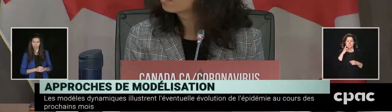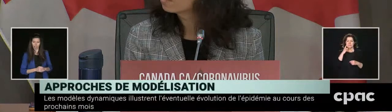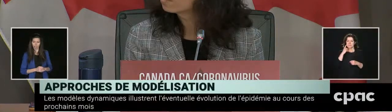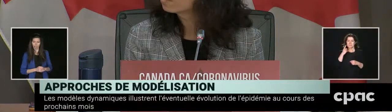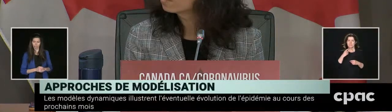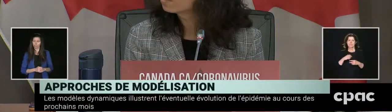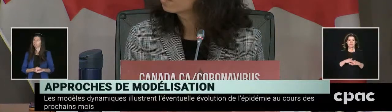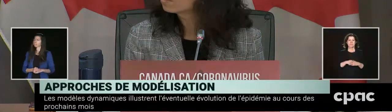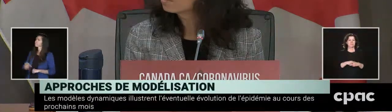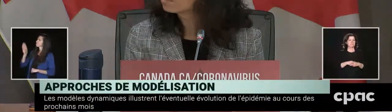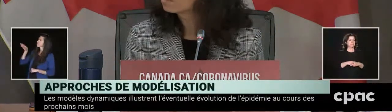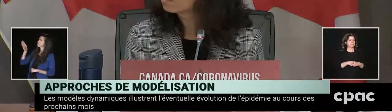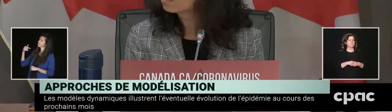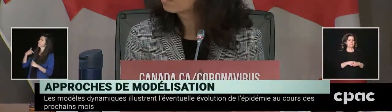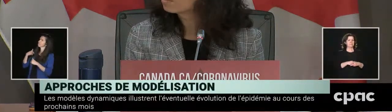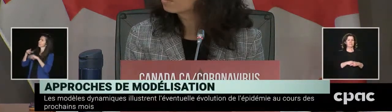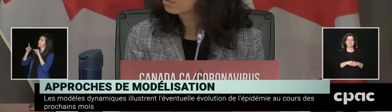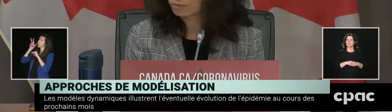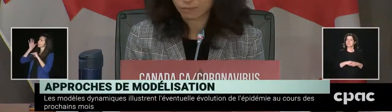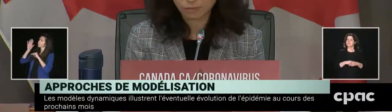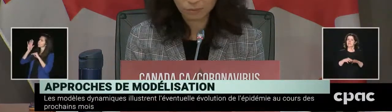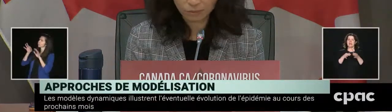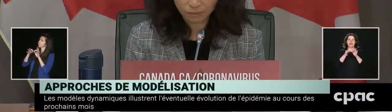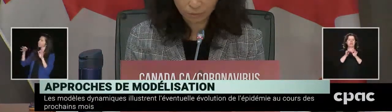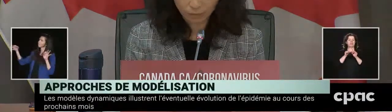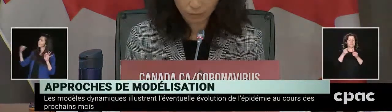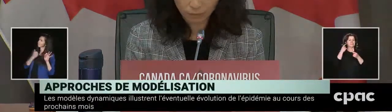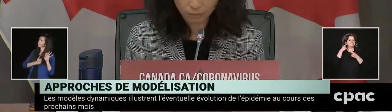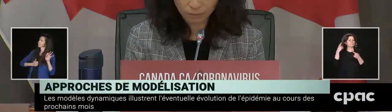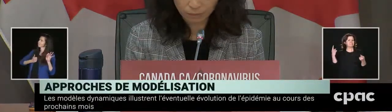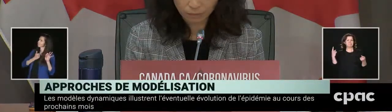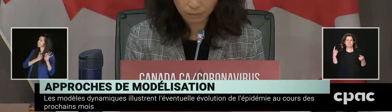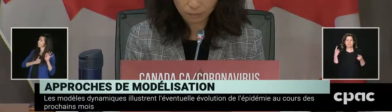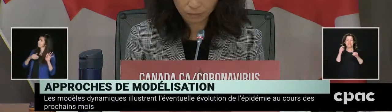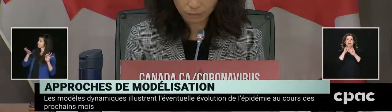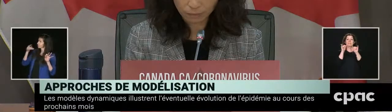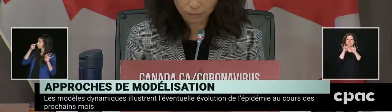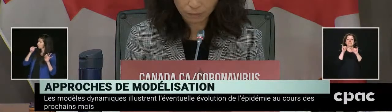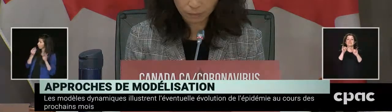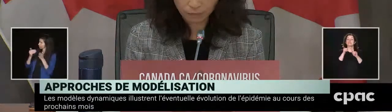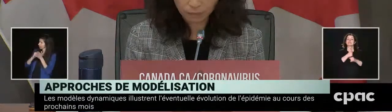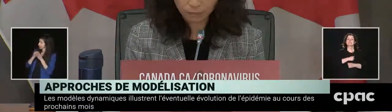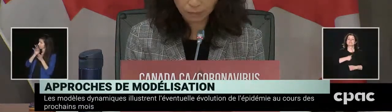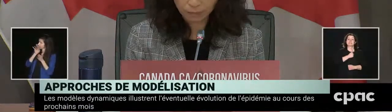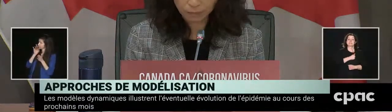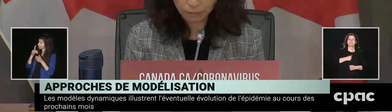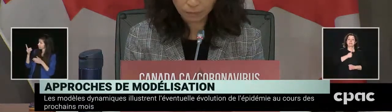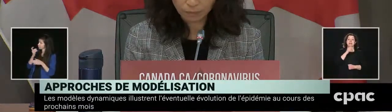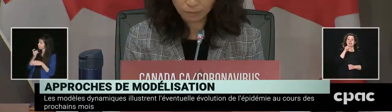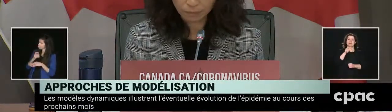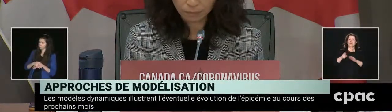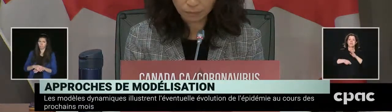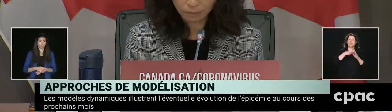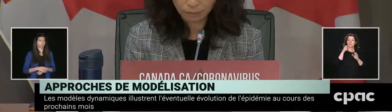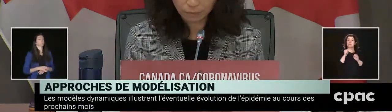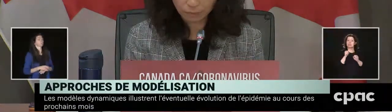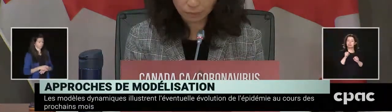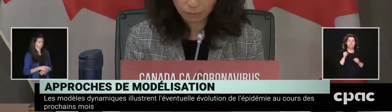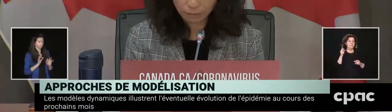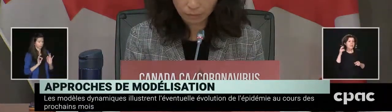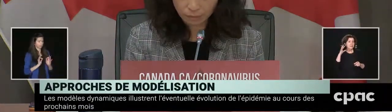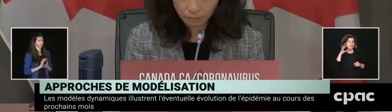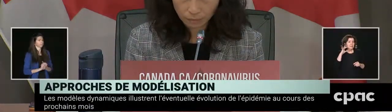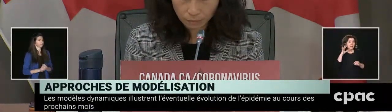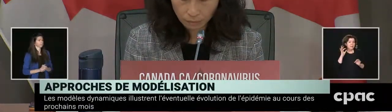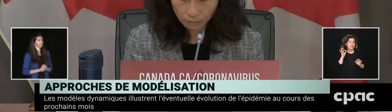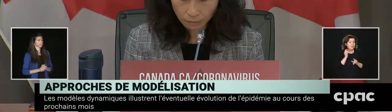off, Marika. Can you just repeat your question, please? Yeah, can you hear me now? Yeah. I'm